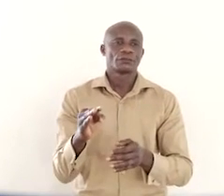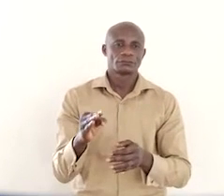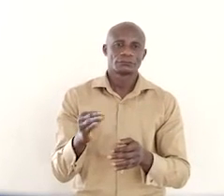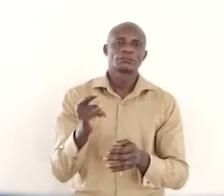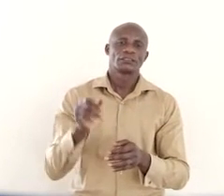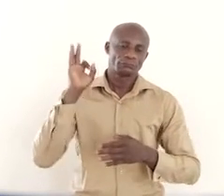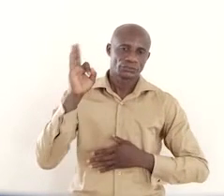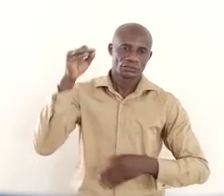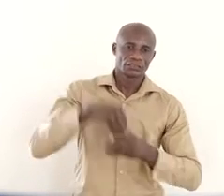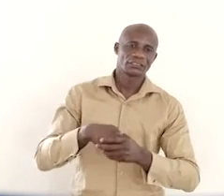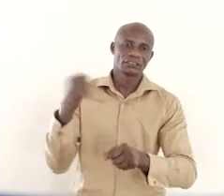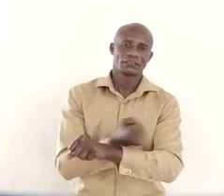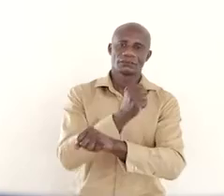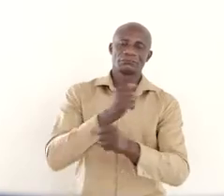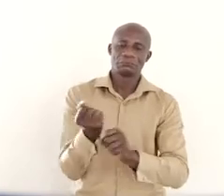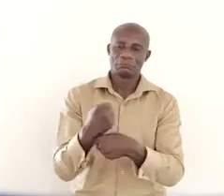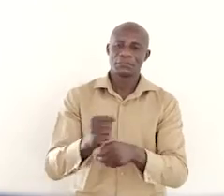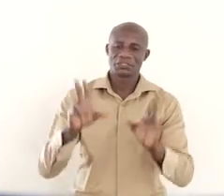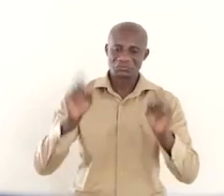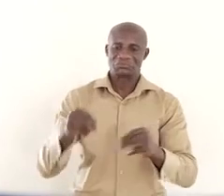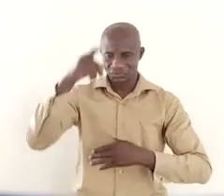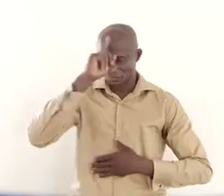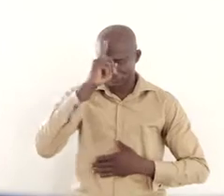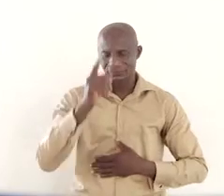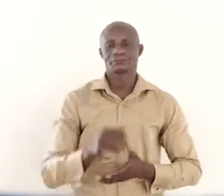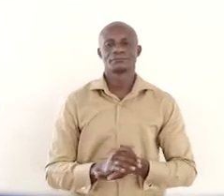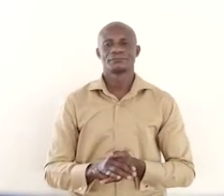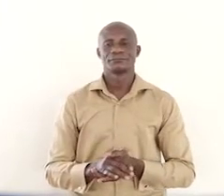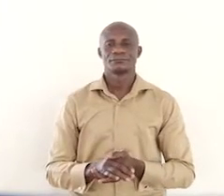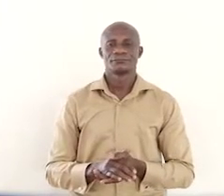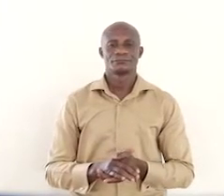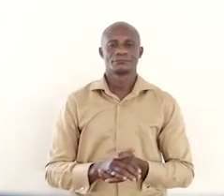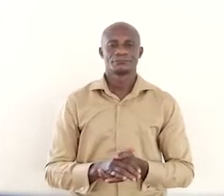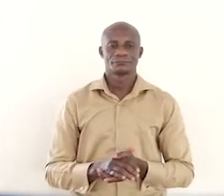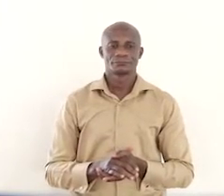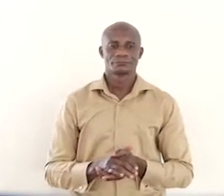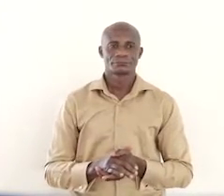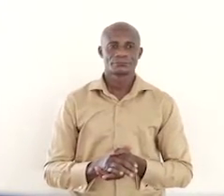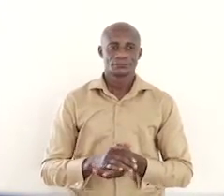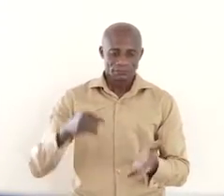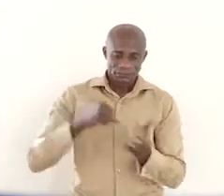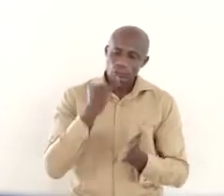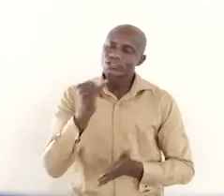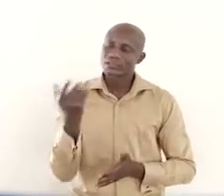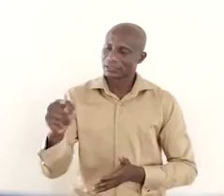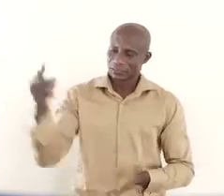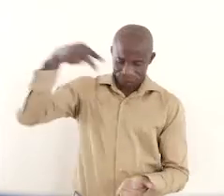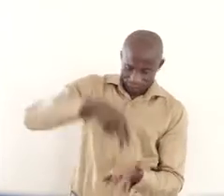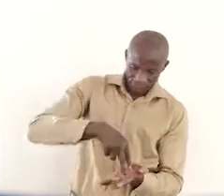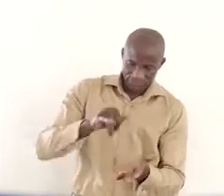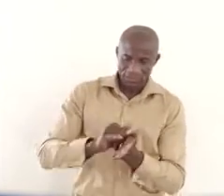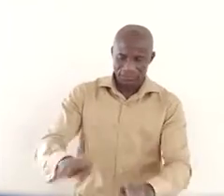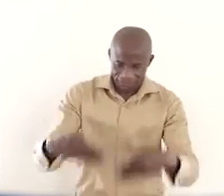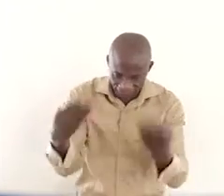Beatitudes and the Sermon of the Mount made no sense if Jesus did not rise from the dead. It is the resurrection that